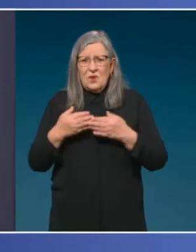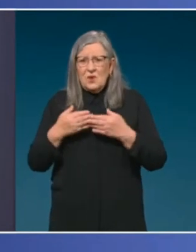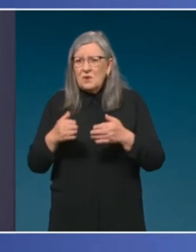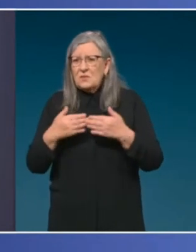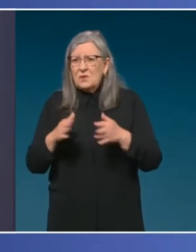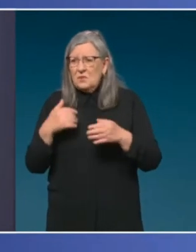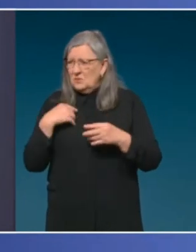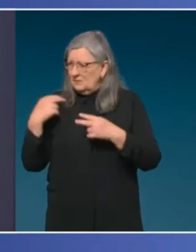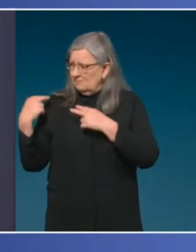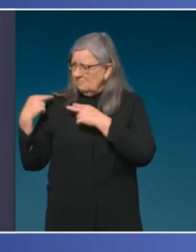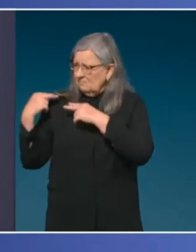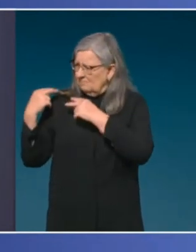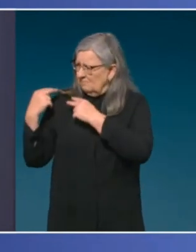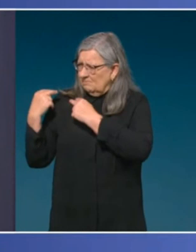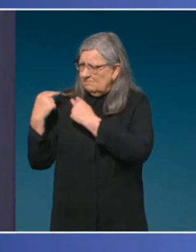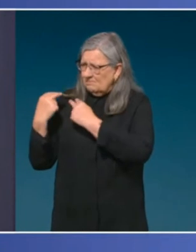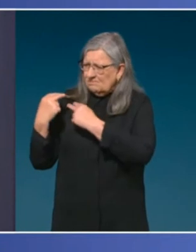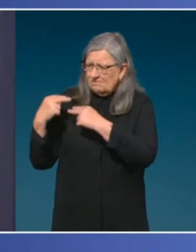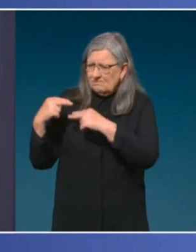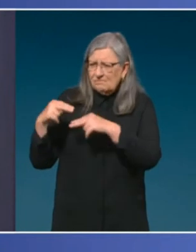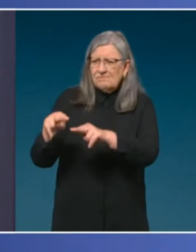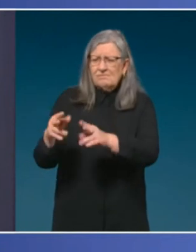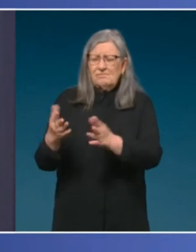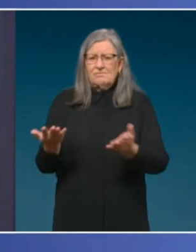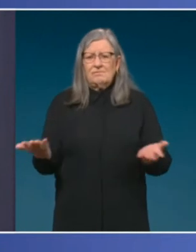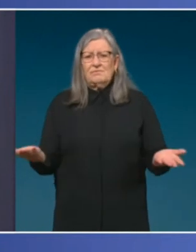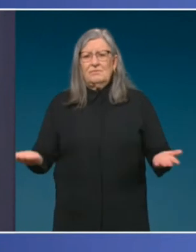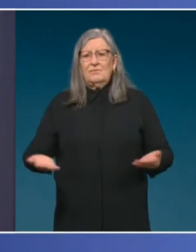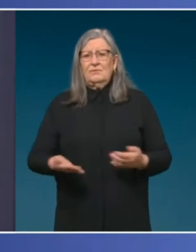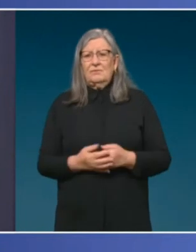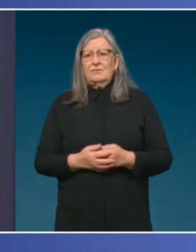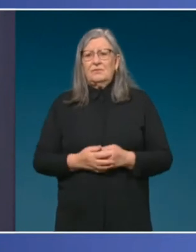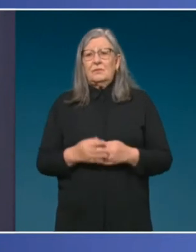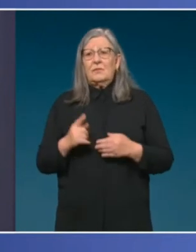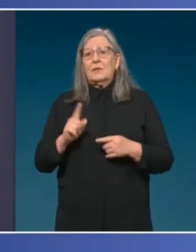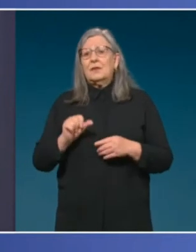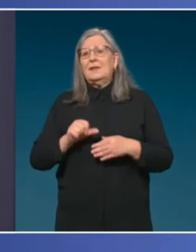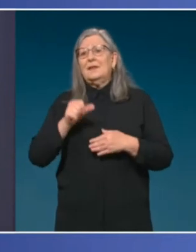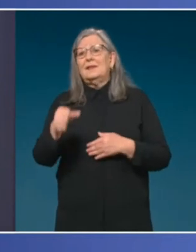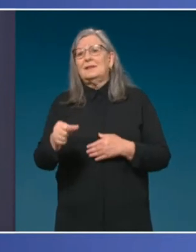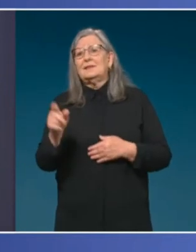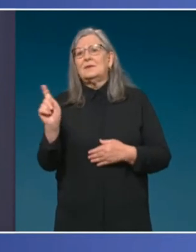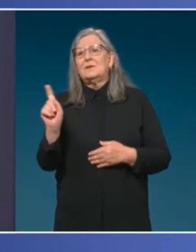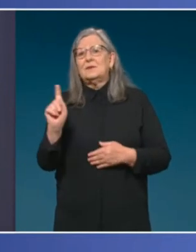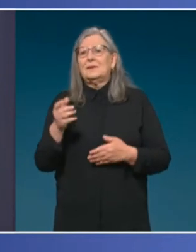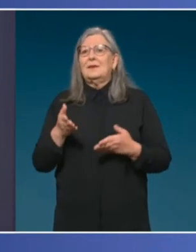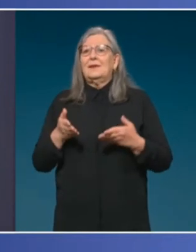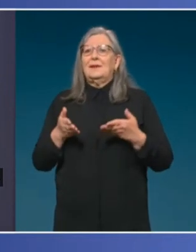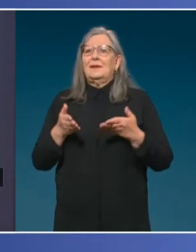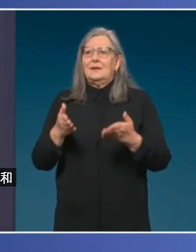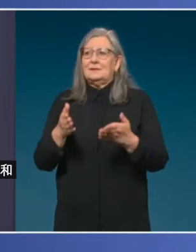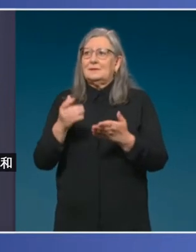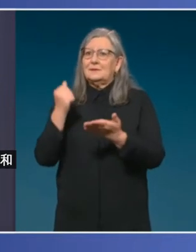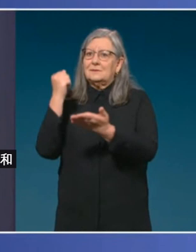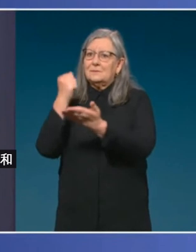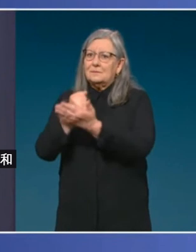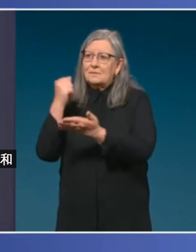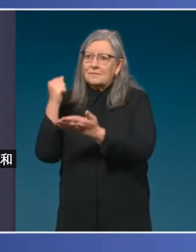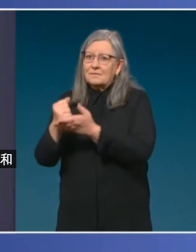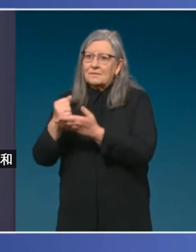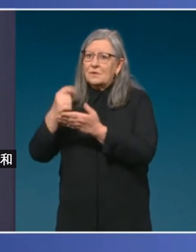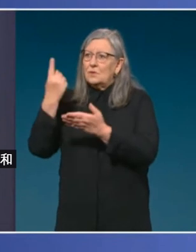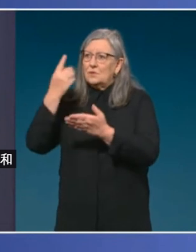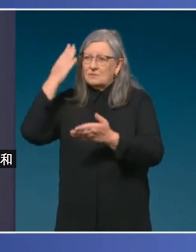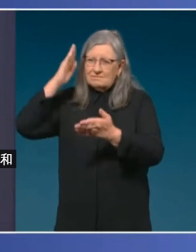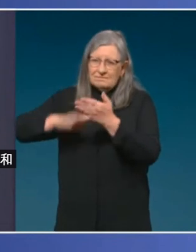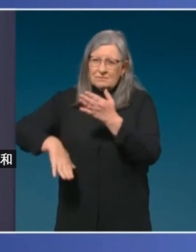are the students and the workers, then double vaccinated tourists and the progressive